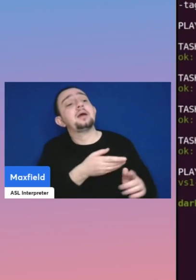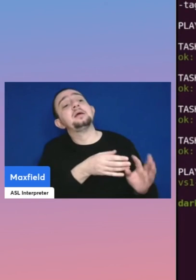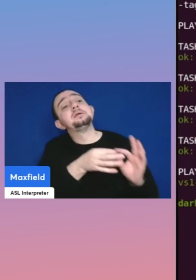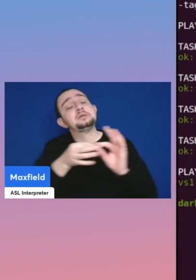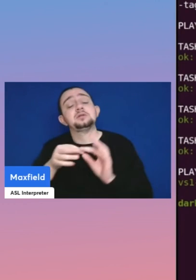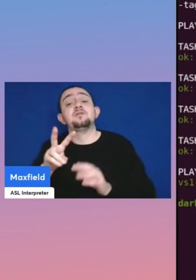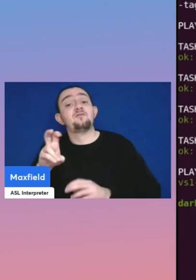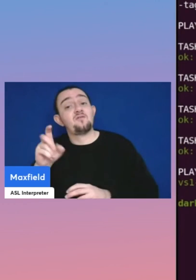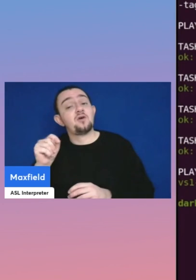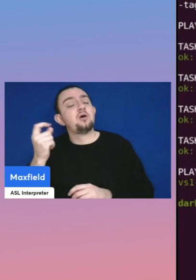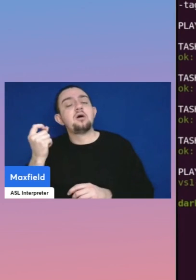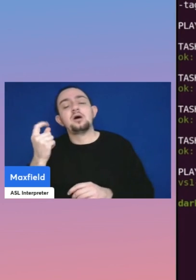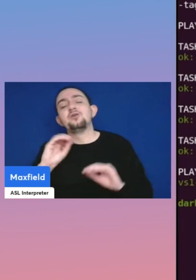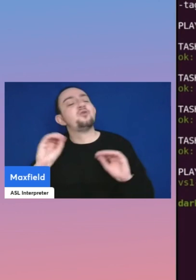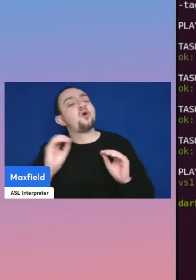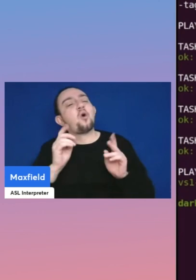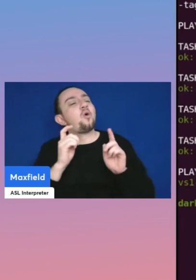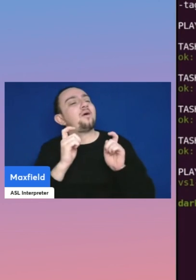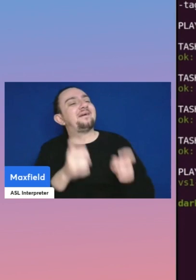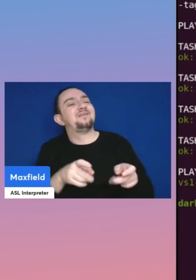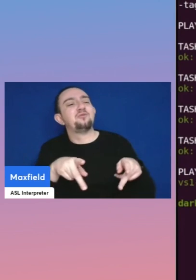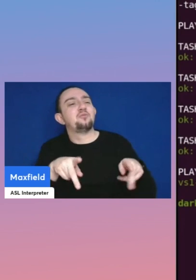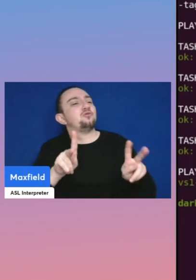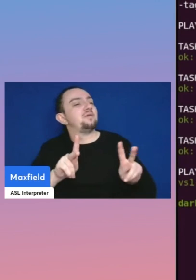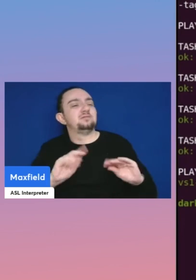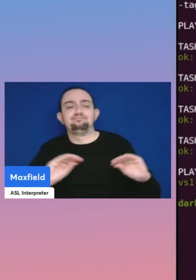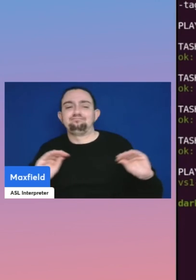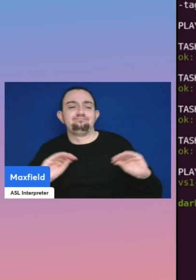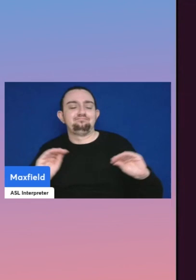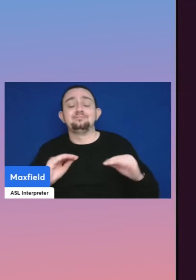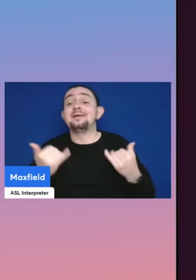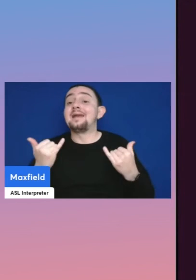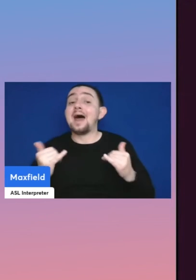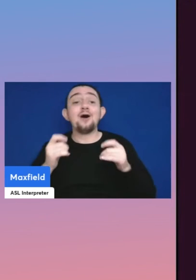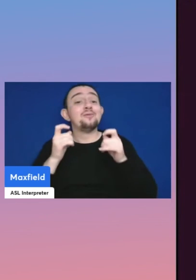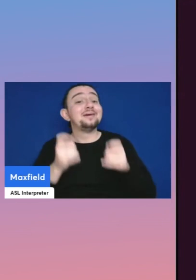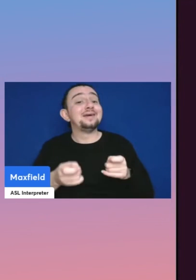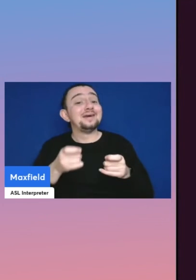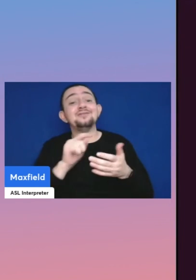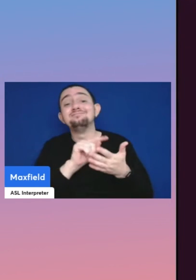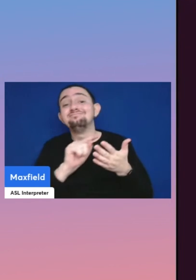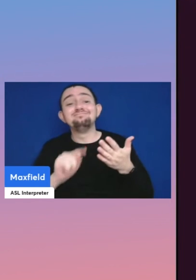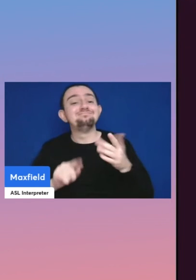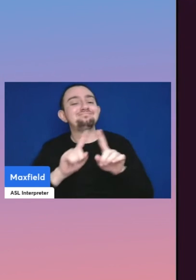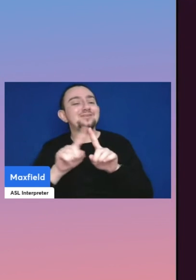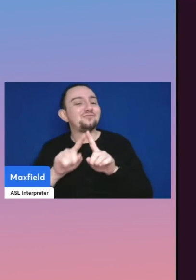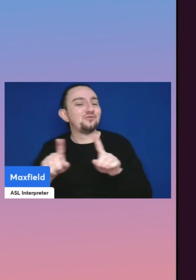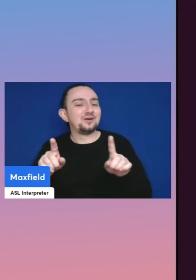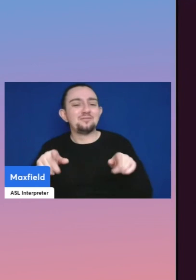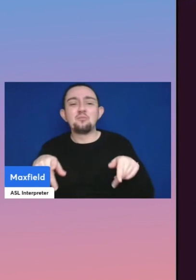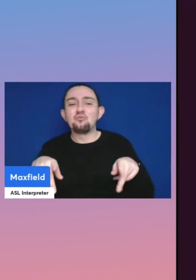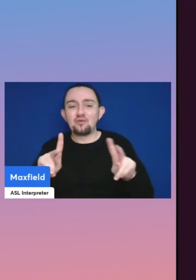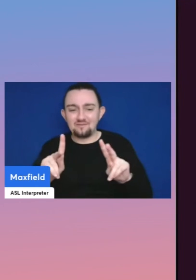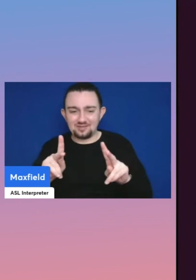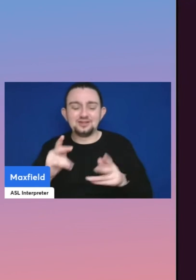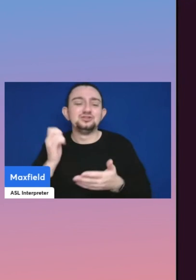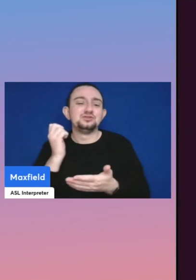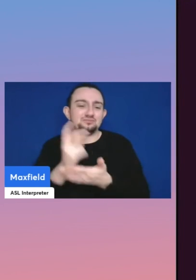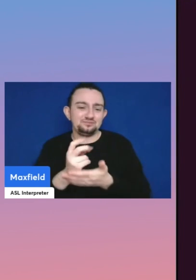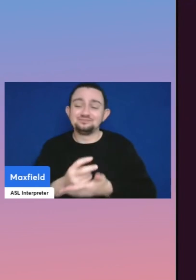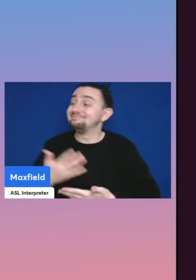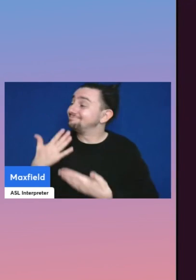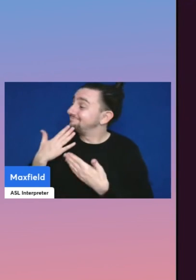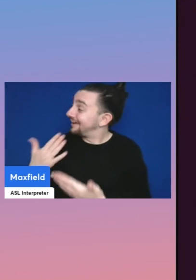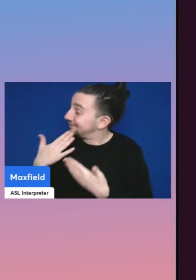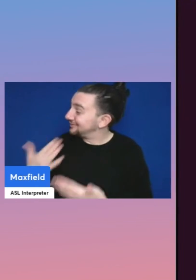granted any privileges. Let me actually now grant you some privileges, and you should be able to see, Thank you, to access